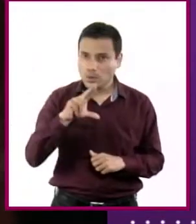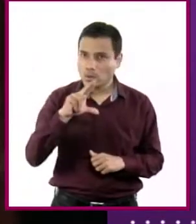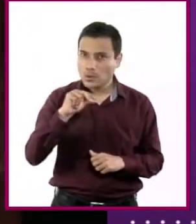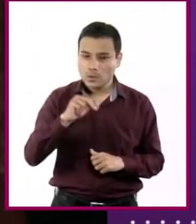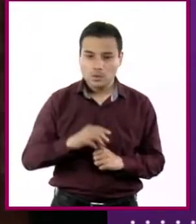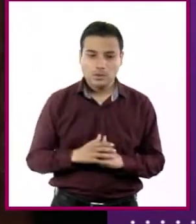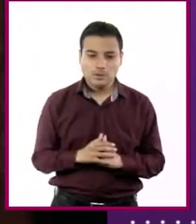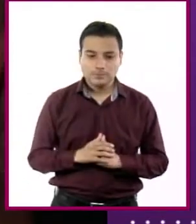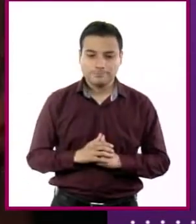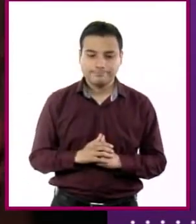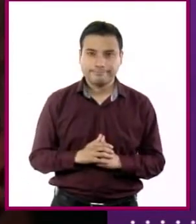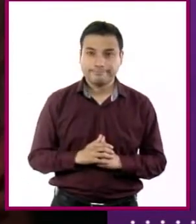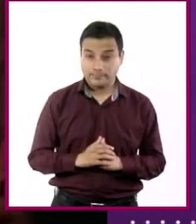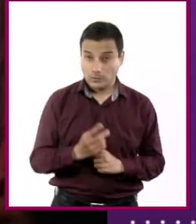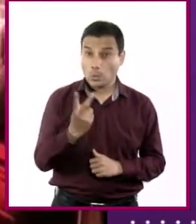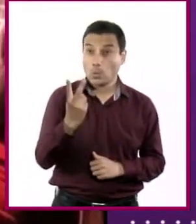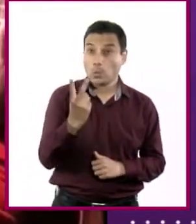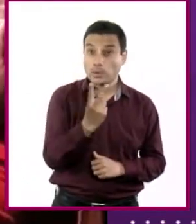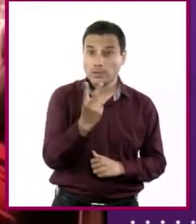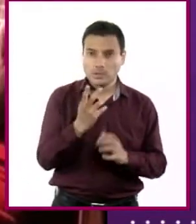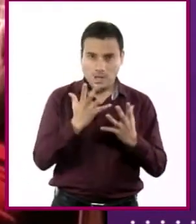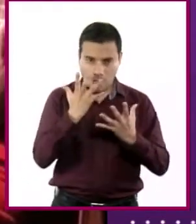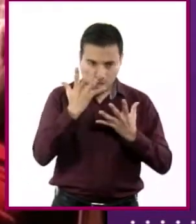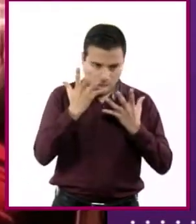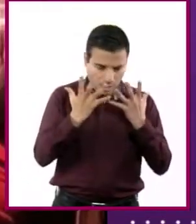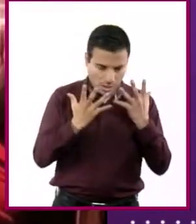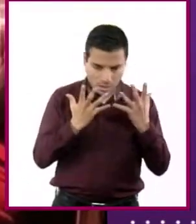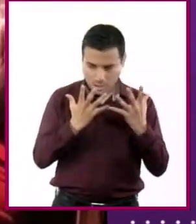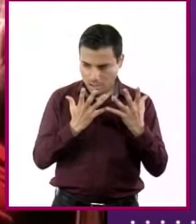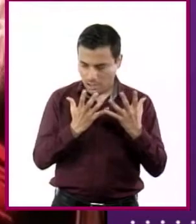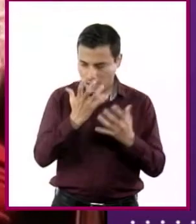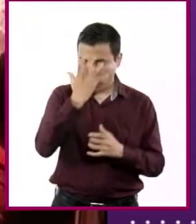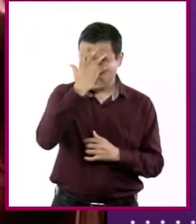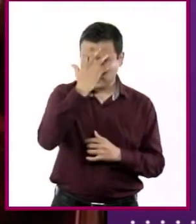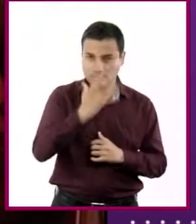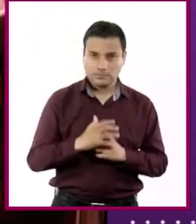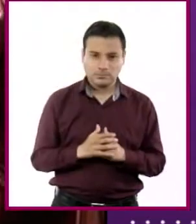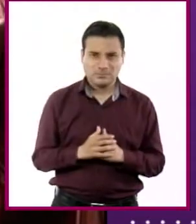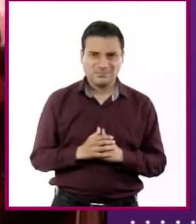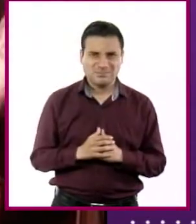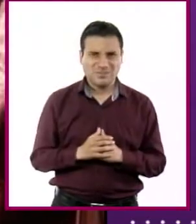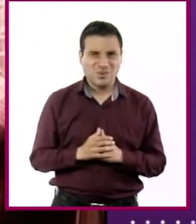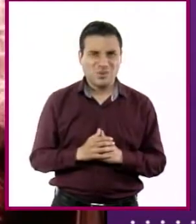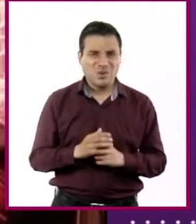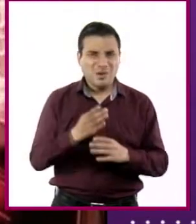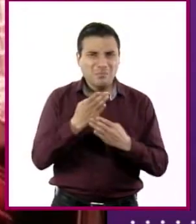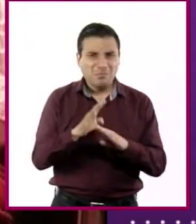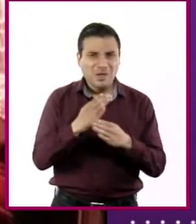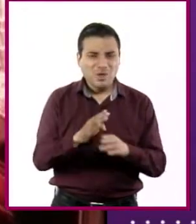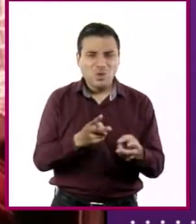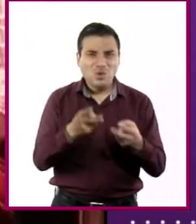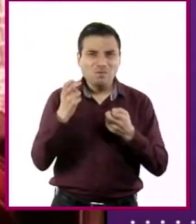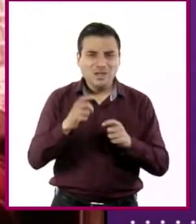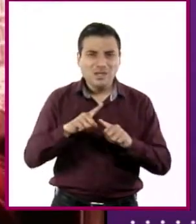You will be so embarrassed. But then who will rob the bank?